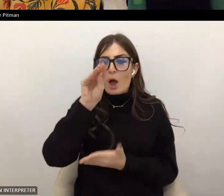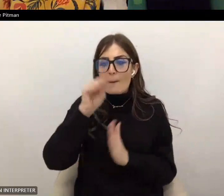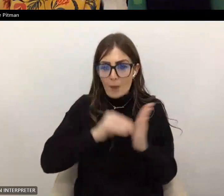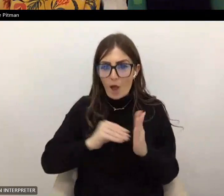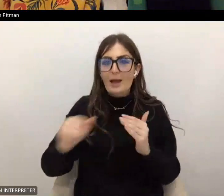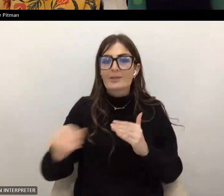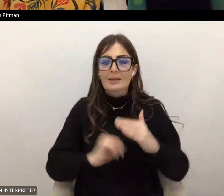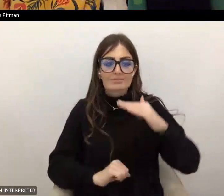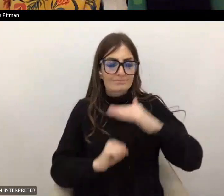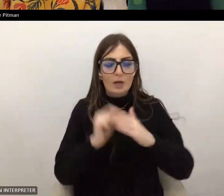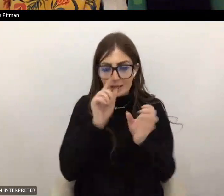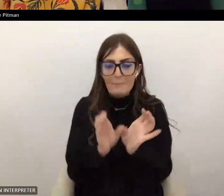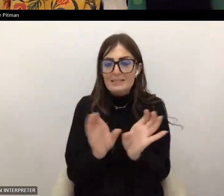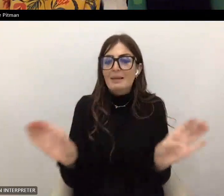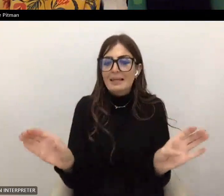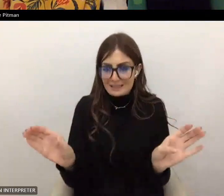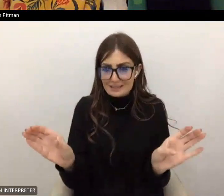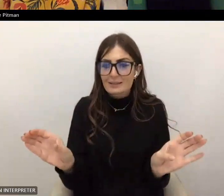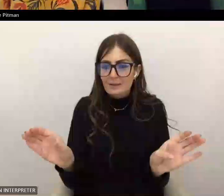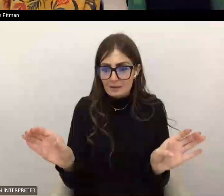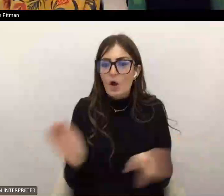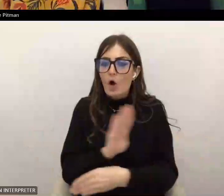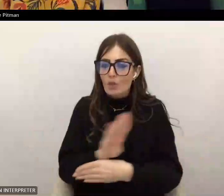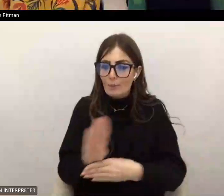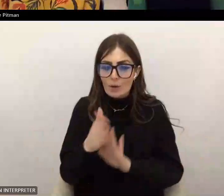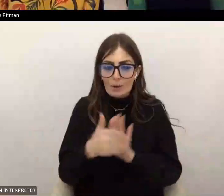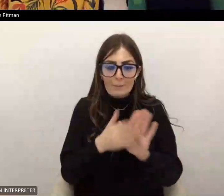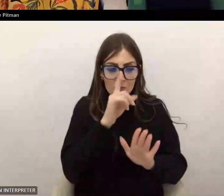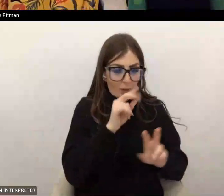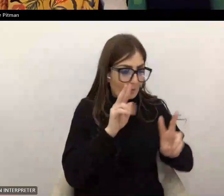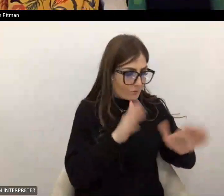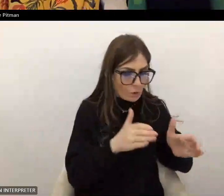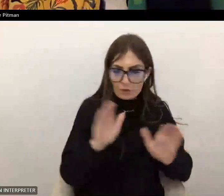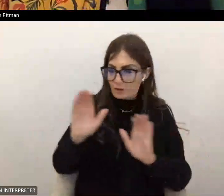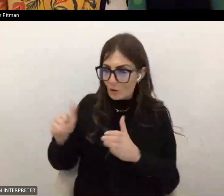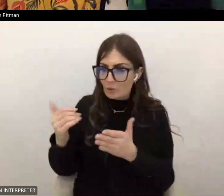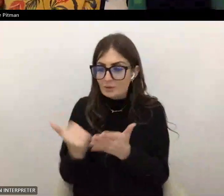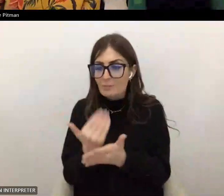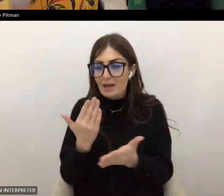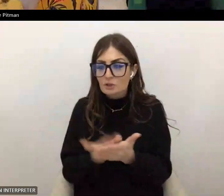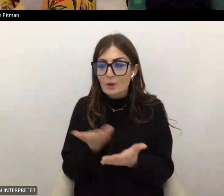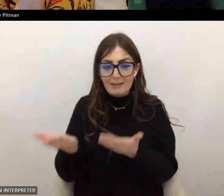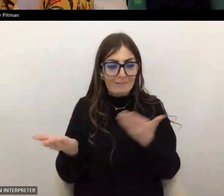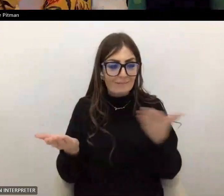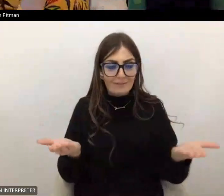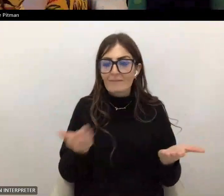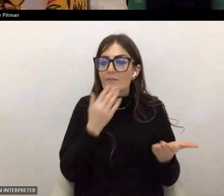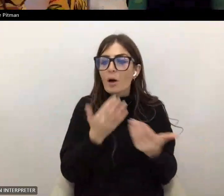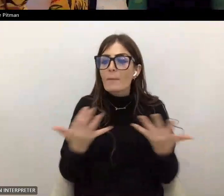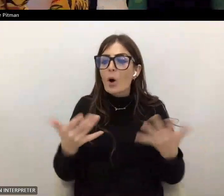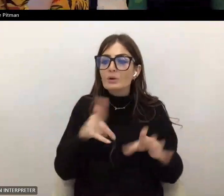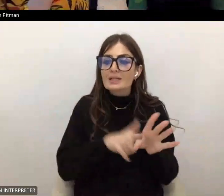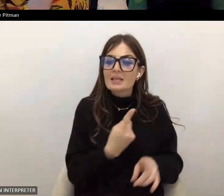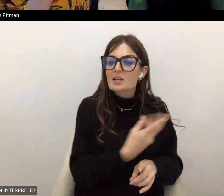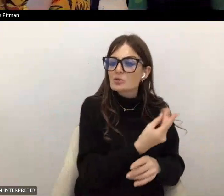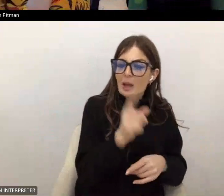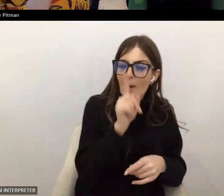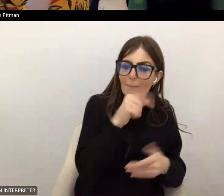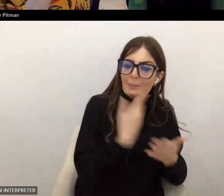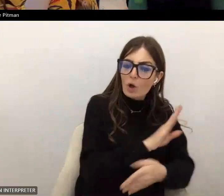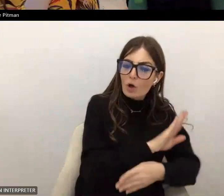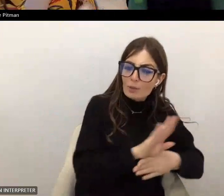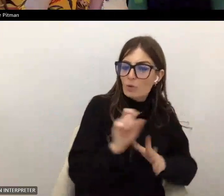to be split so that we were able to assign multi-year to some of that board,